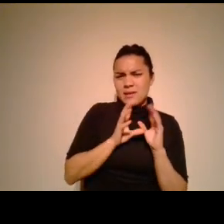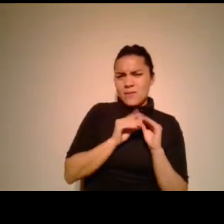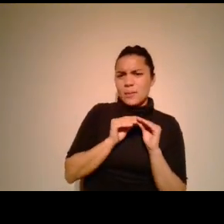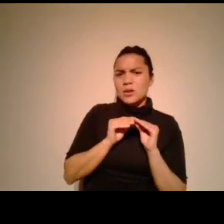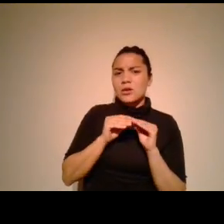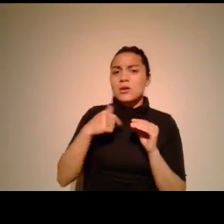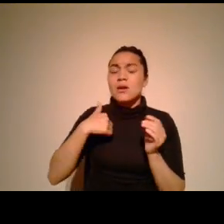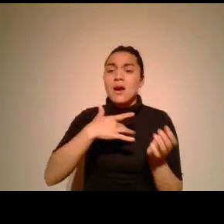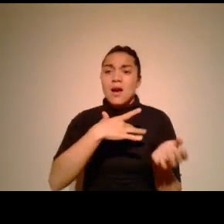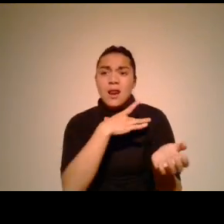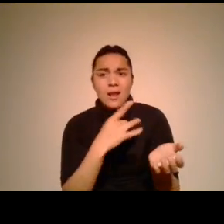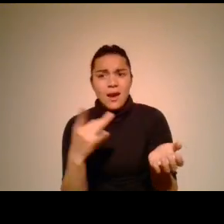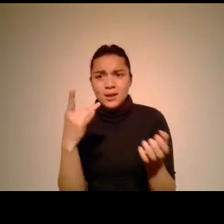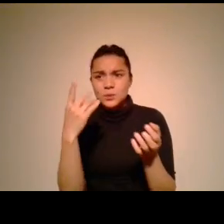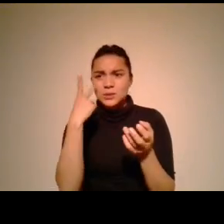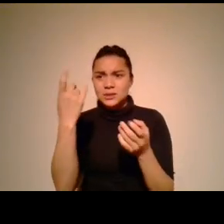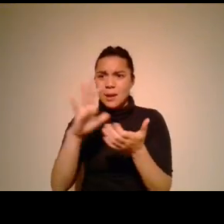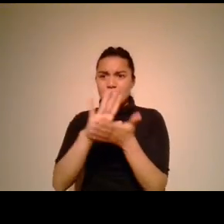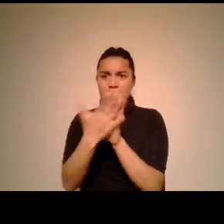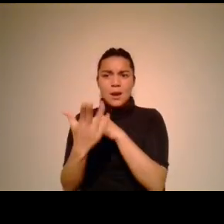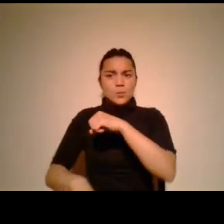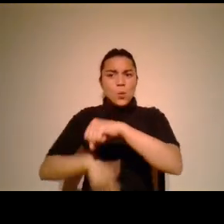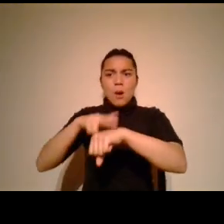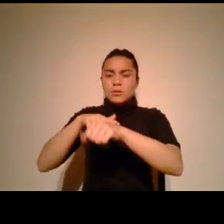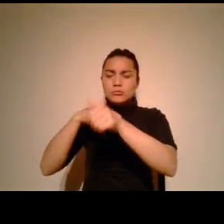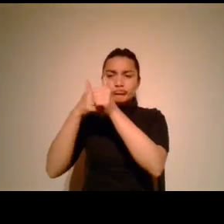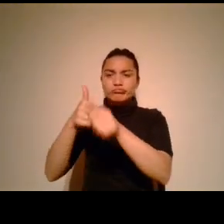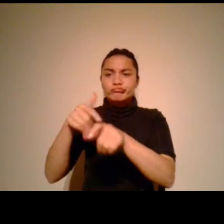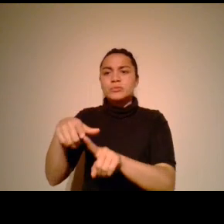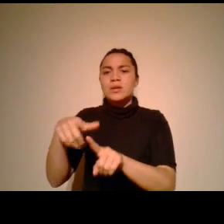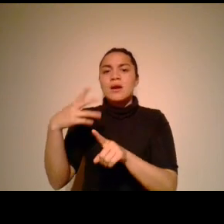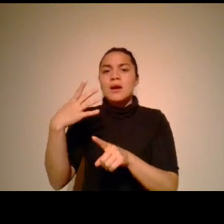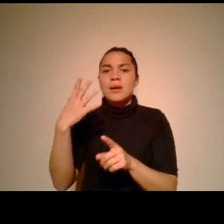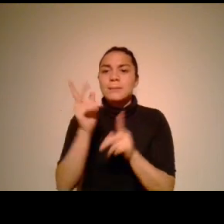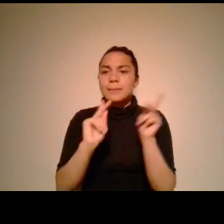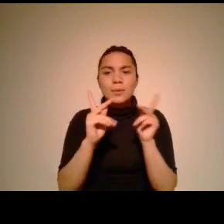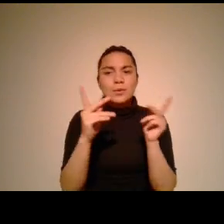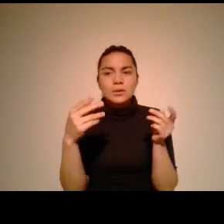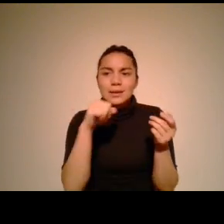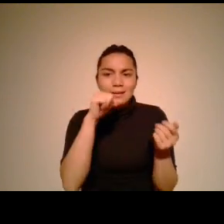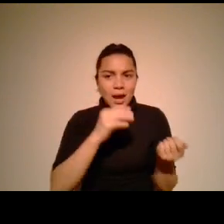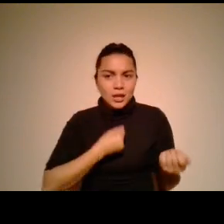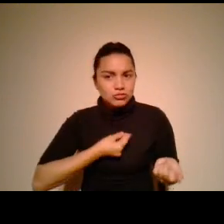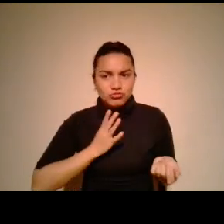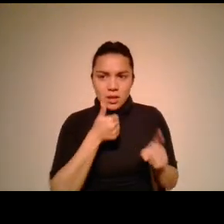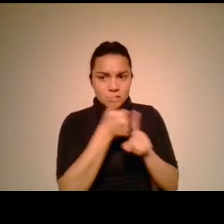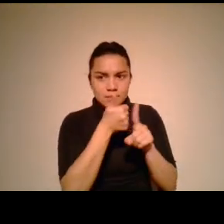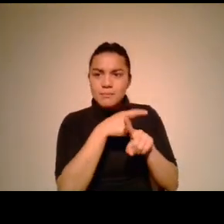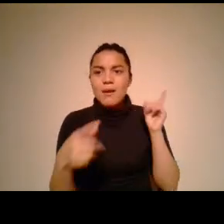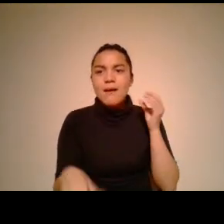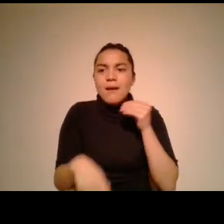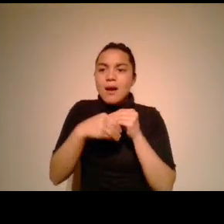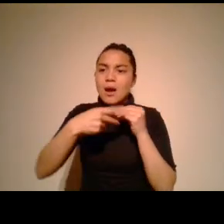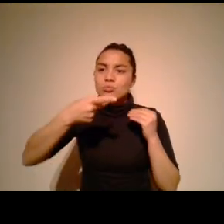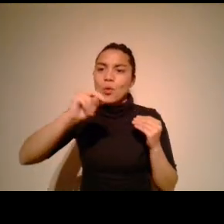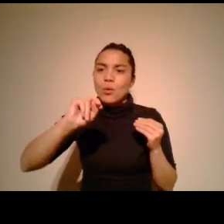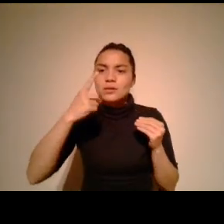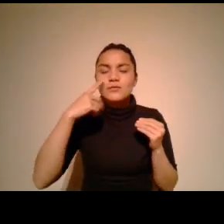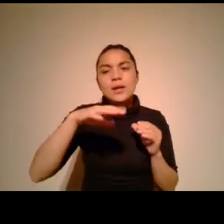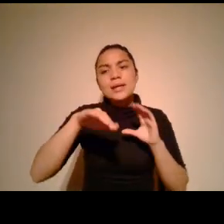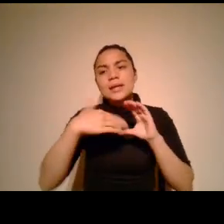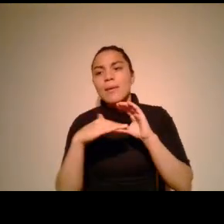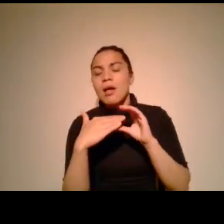see normalized. I really like to see people who aren't trans putting pronouns on their name tags or in their email signatures